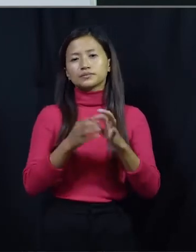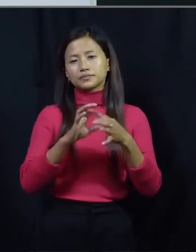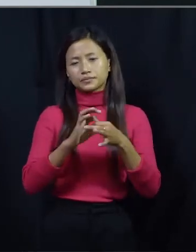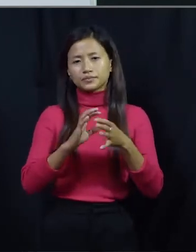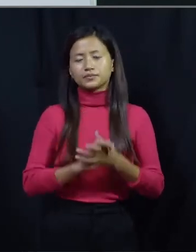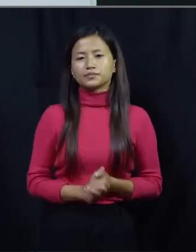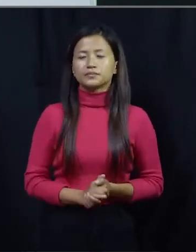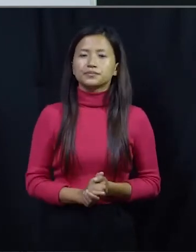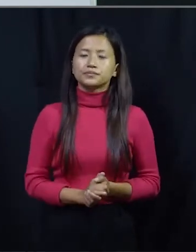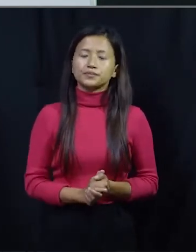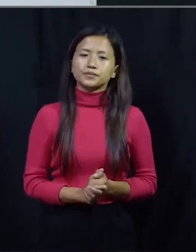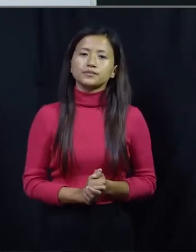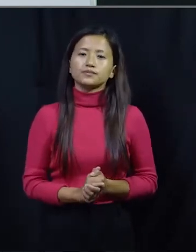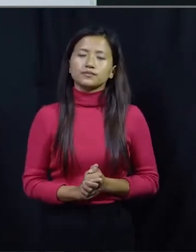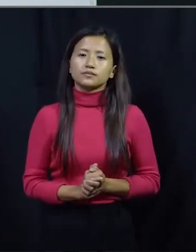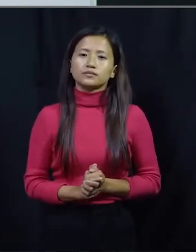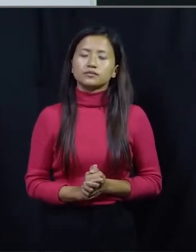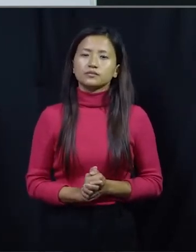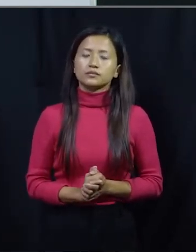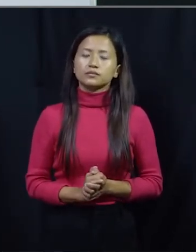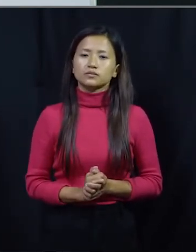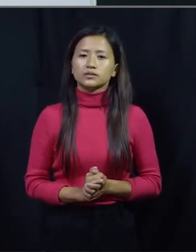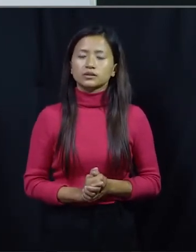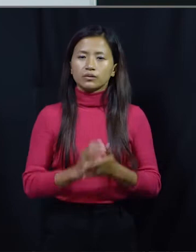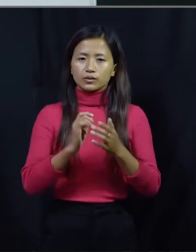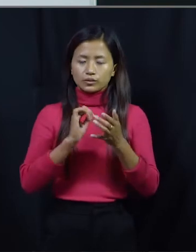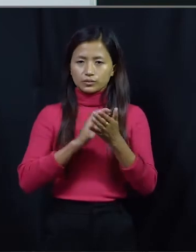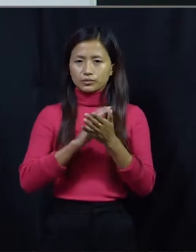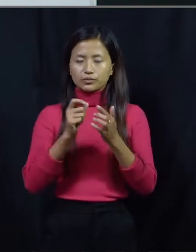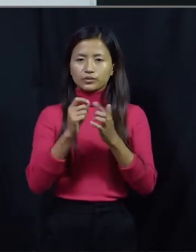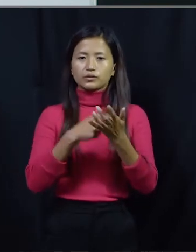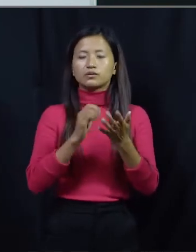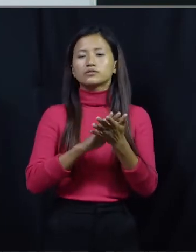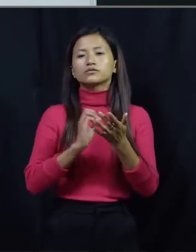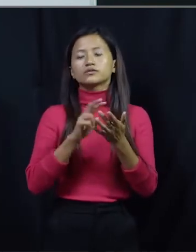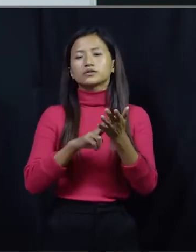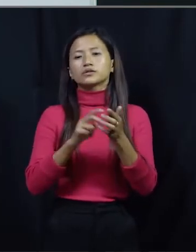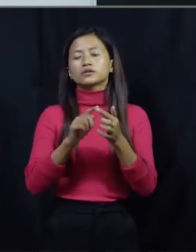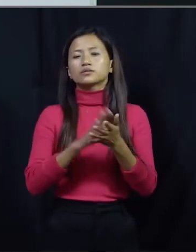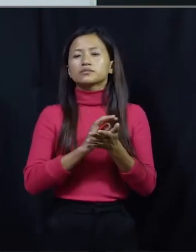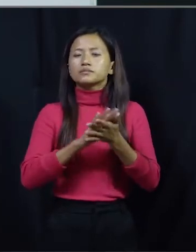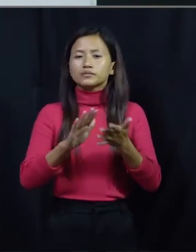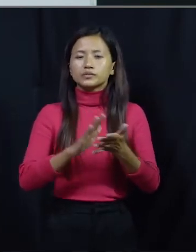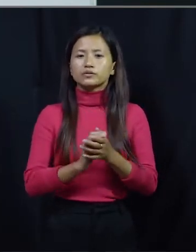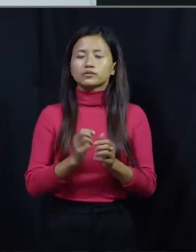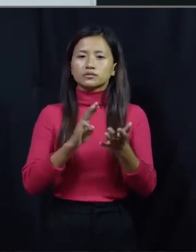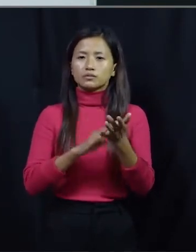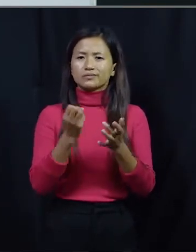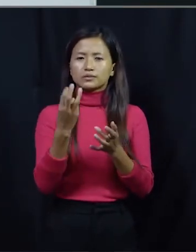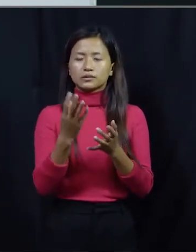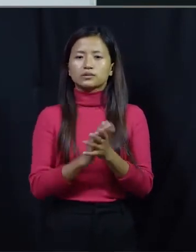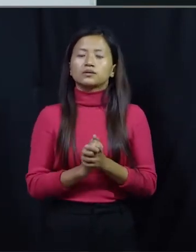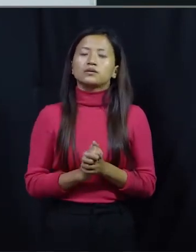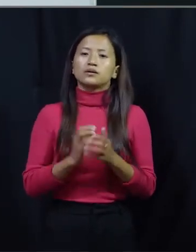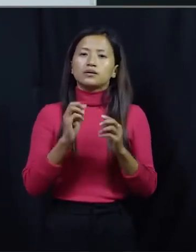Okay, 1 to 1 correspondence. Okay, but when we prove in the problems mathematically, when we get some functions like